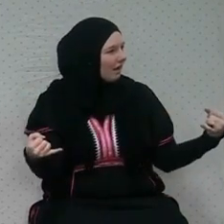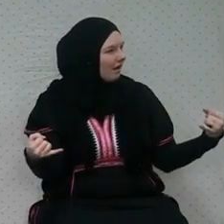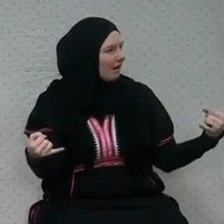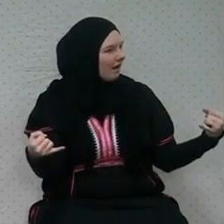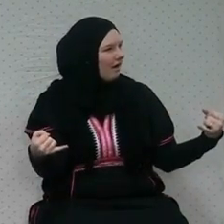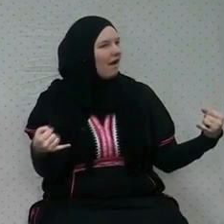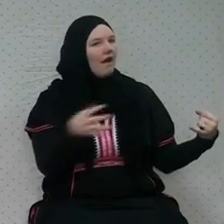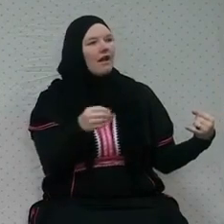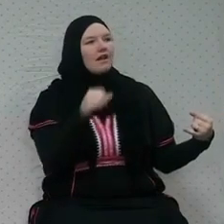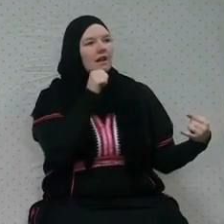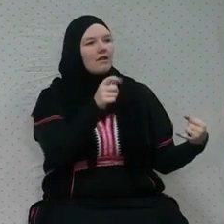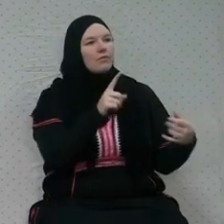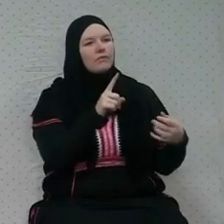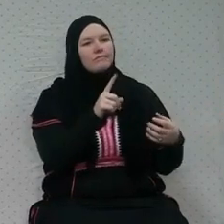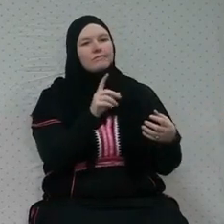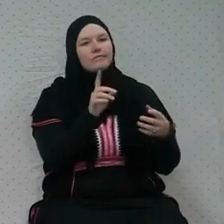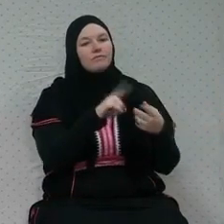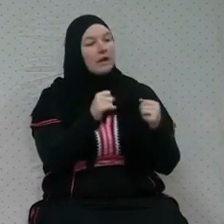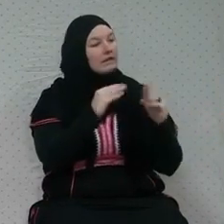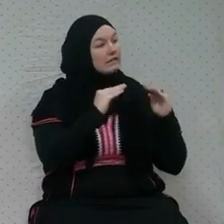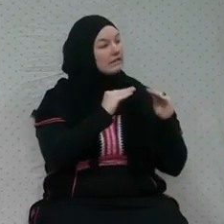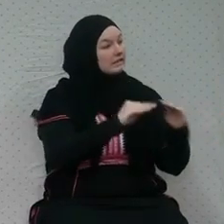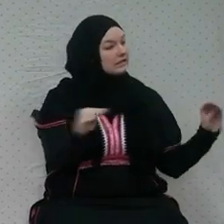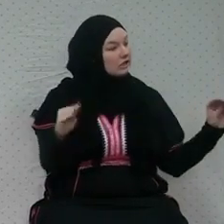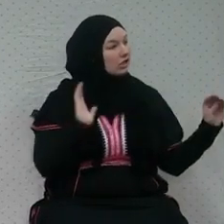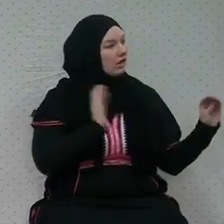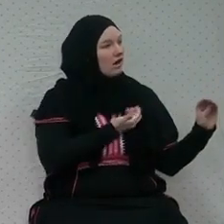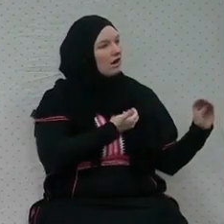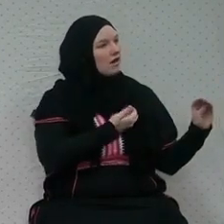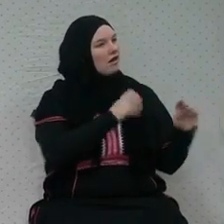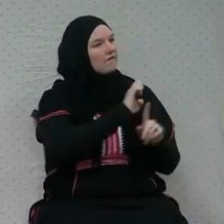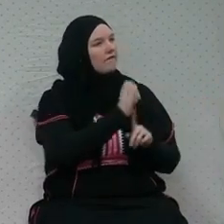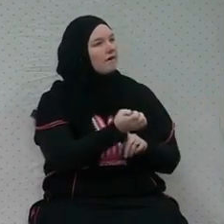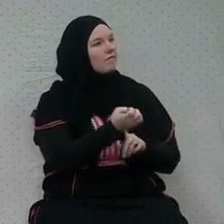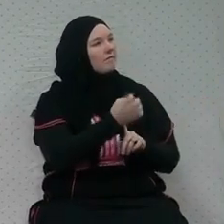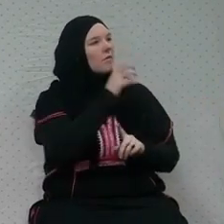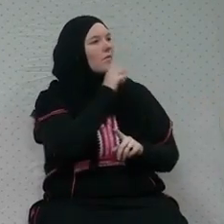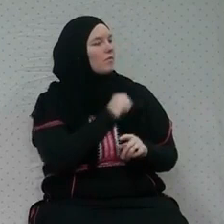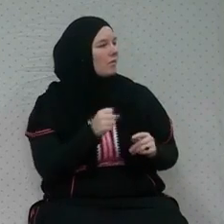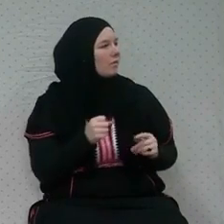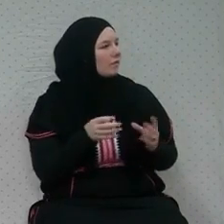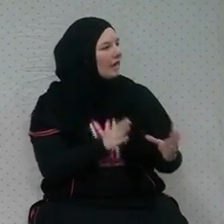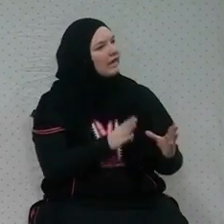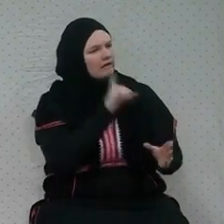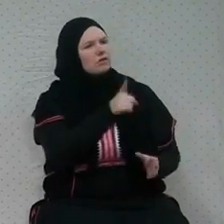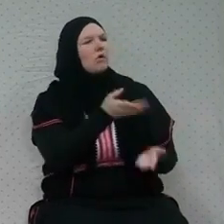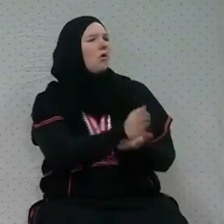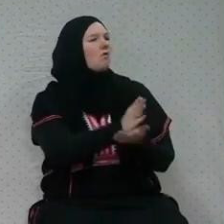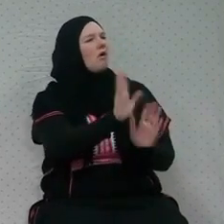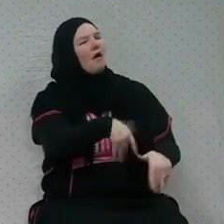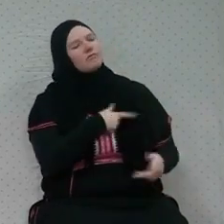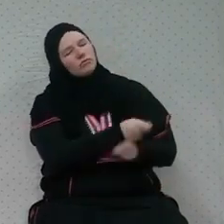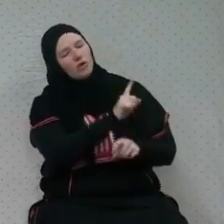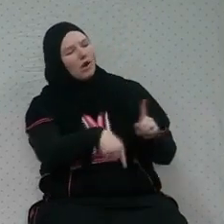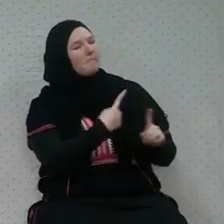our own faith by teaching our environment, whether old or young, that it is okay to make a joke